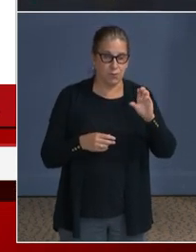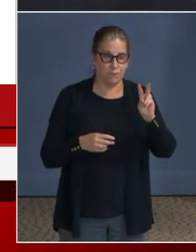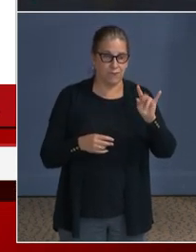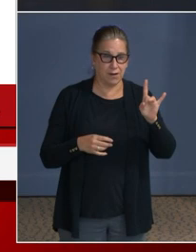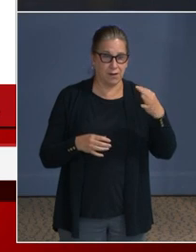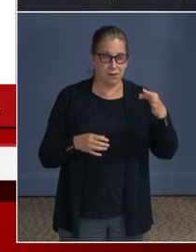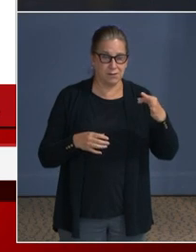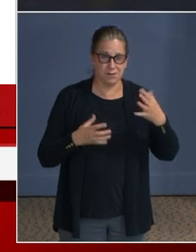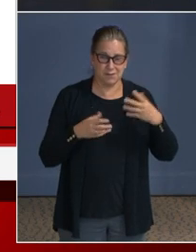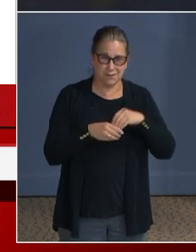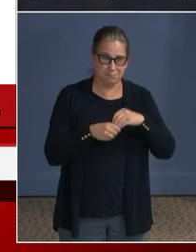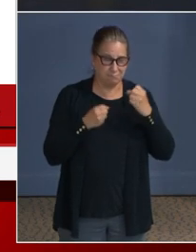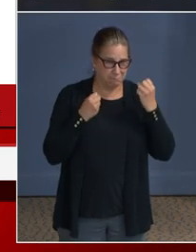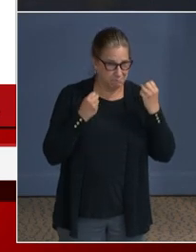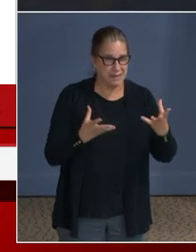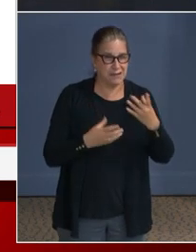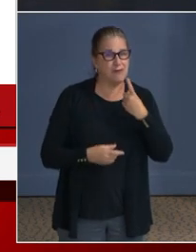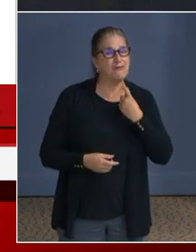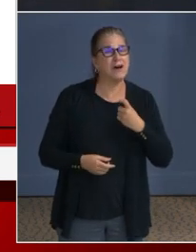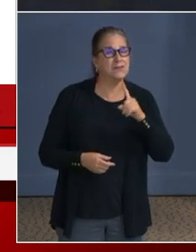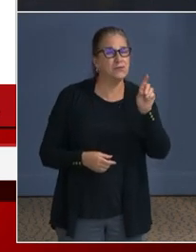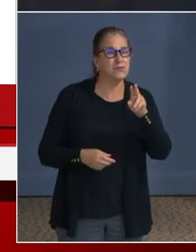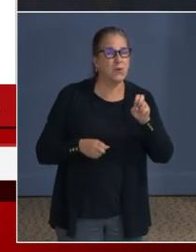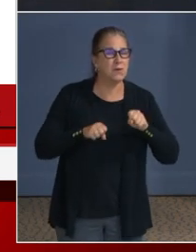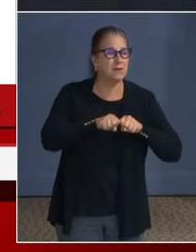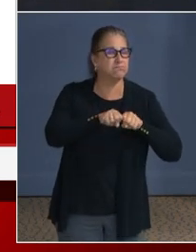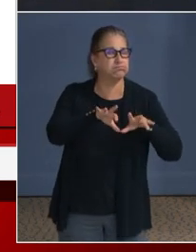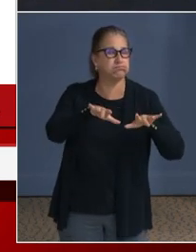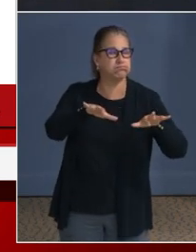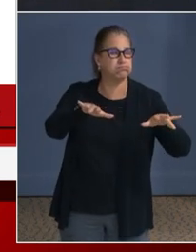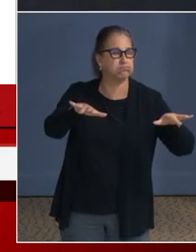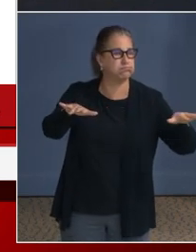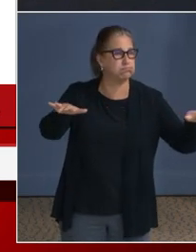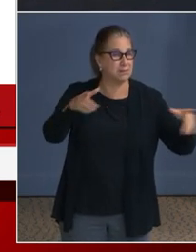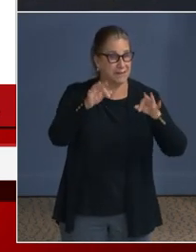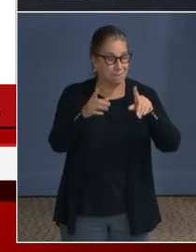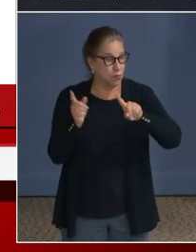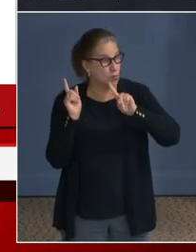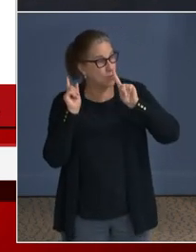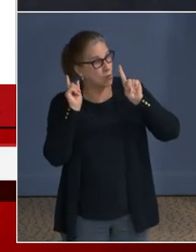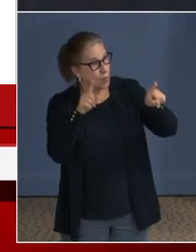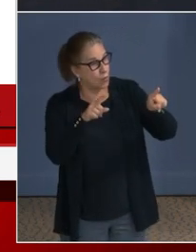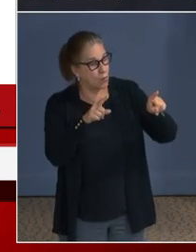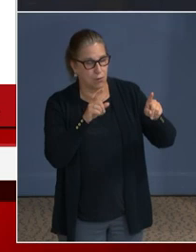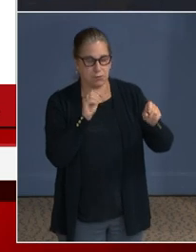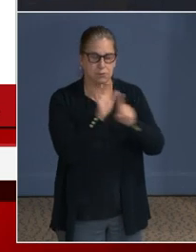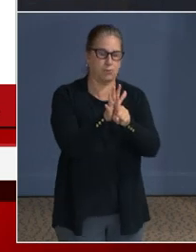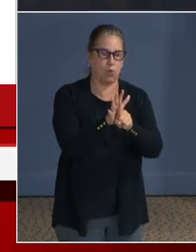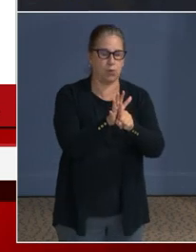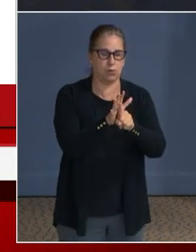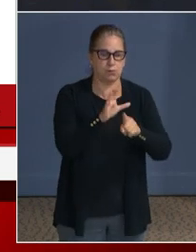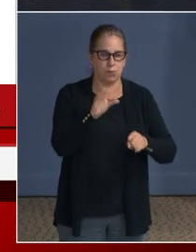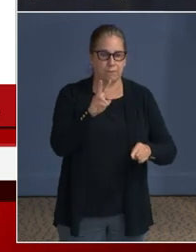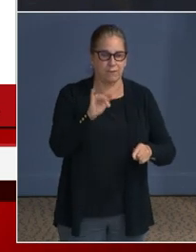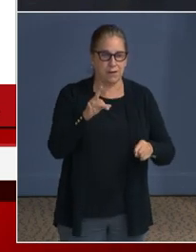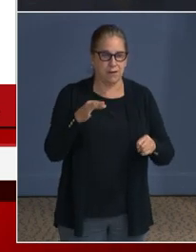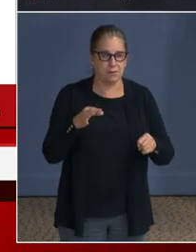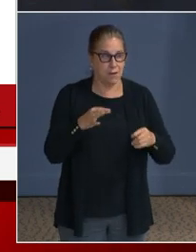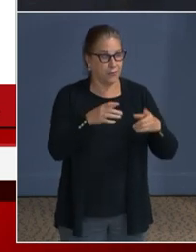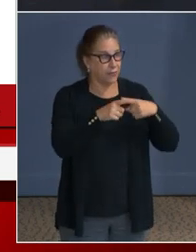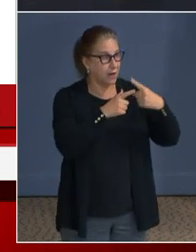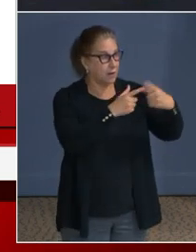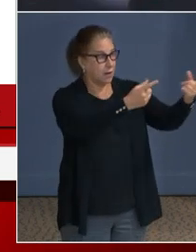and where you are more likely to be exposed, infected, and then bring back